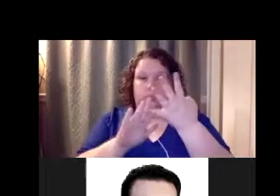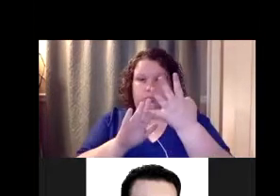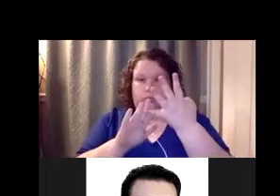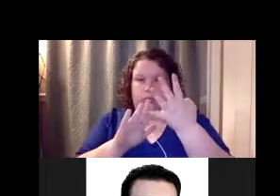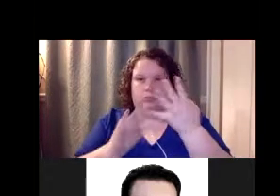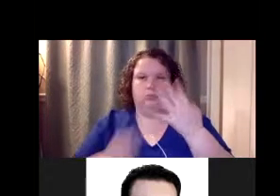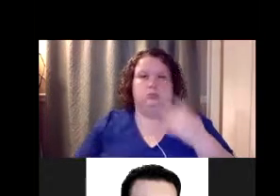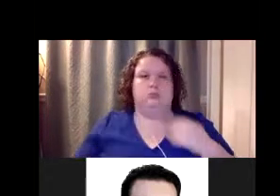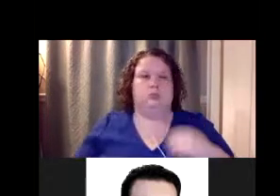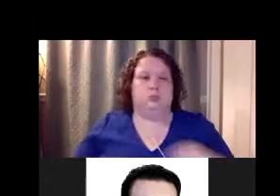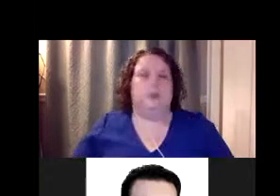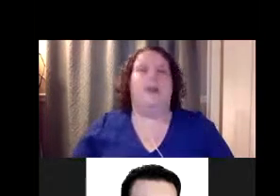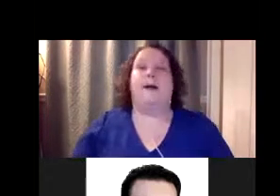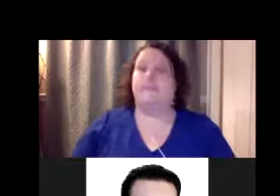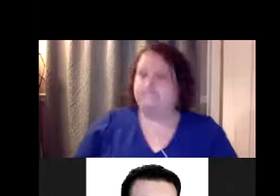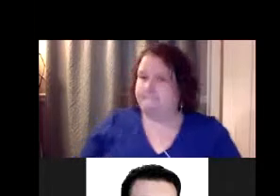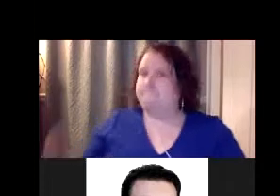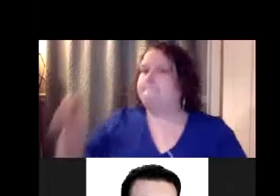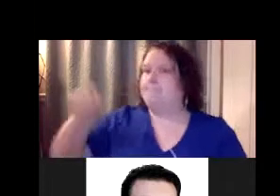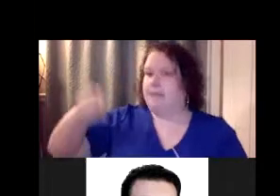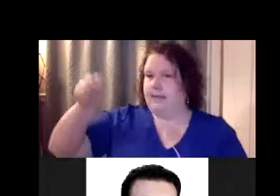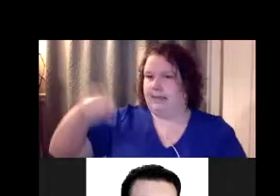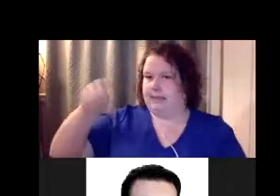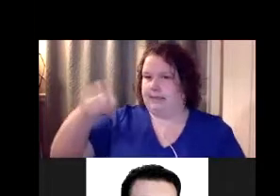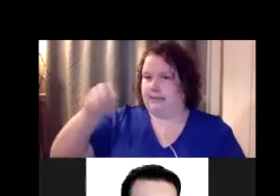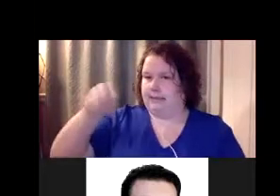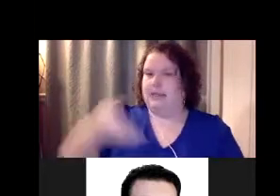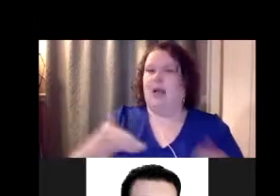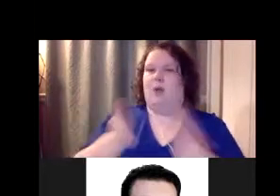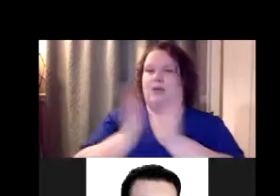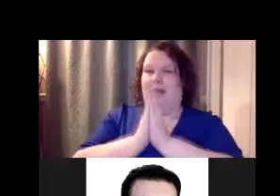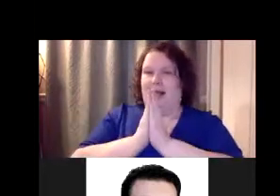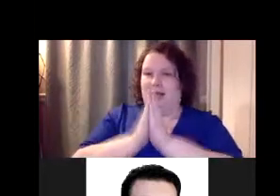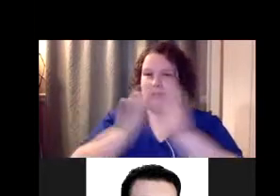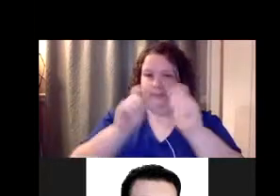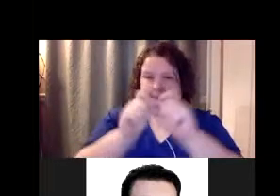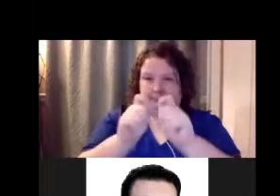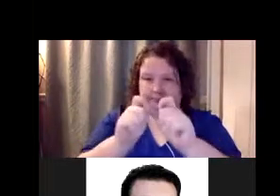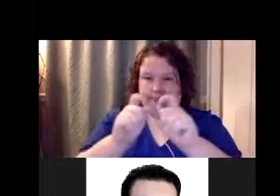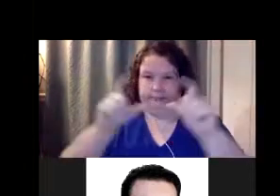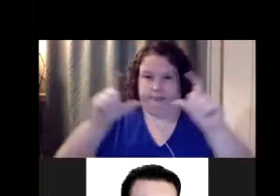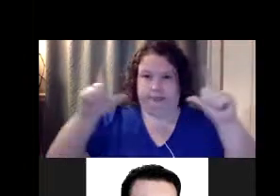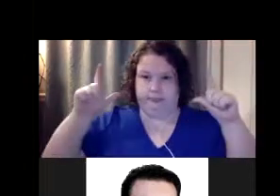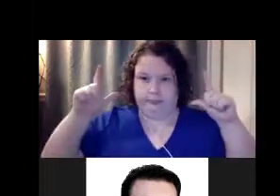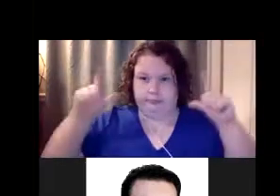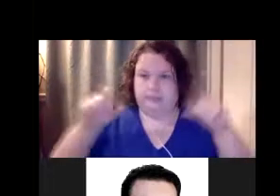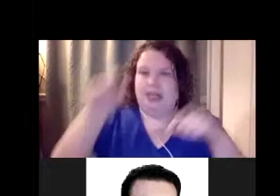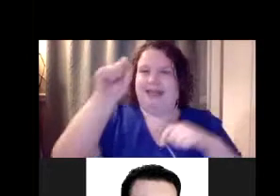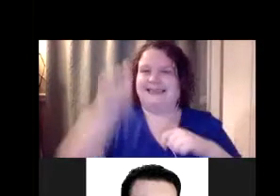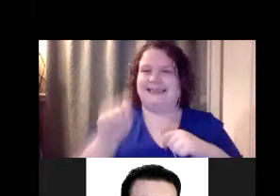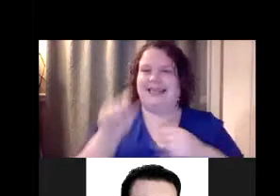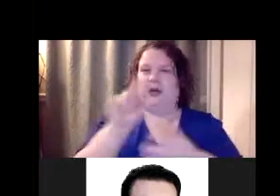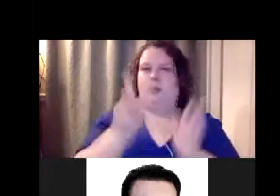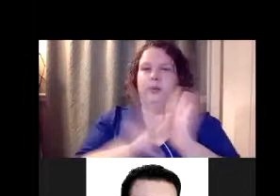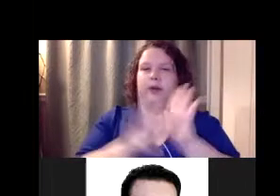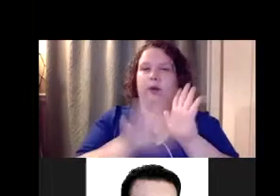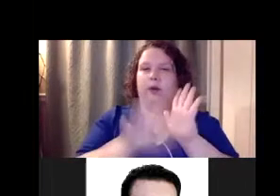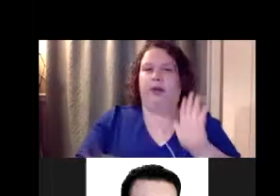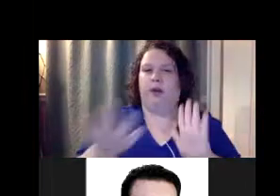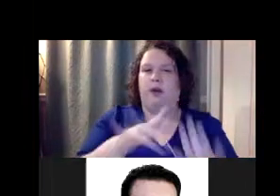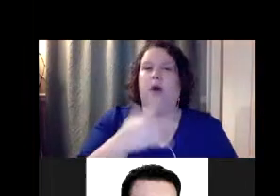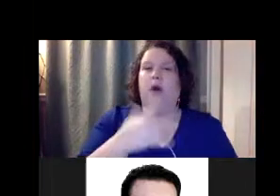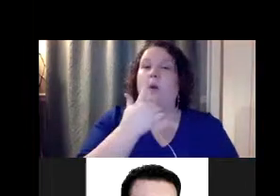So yes, I was asked to kind of zoom into the South Waco area, and on this slide, those red